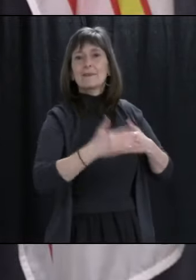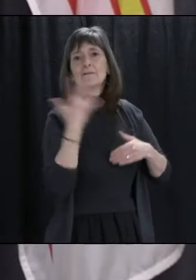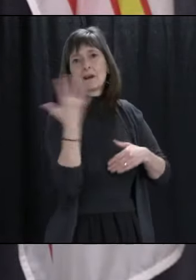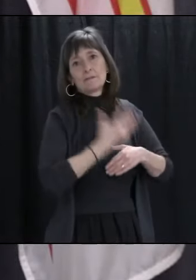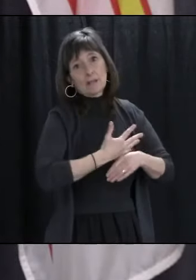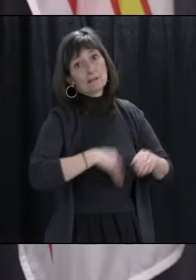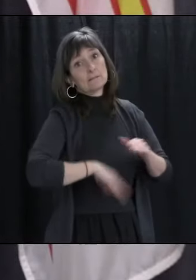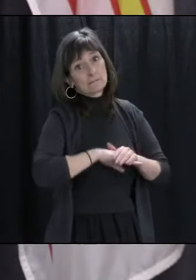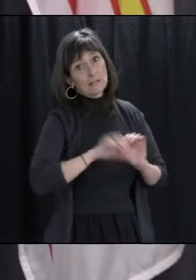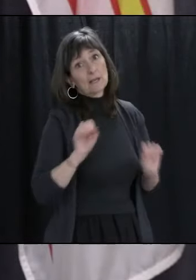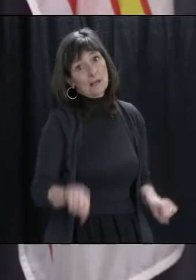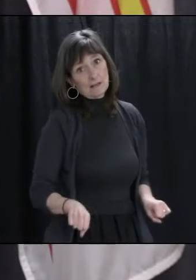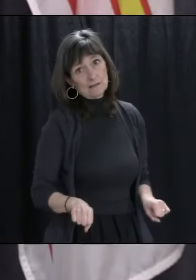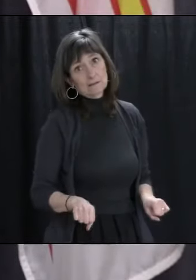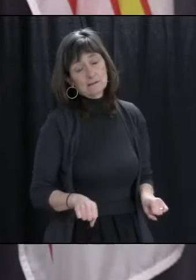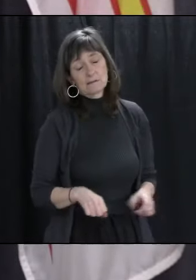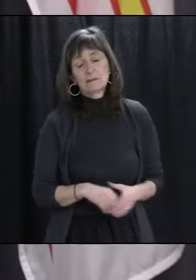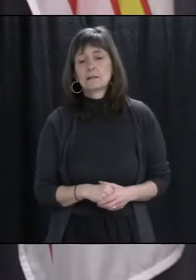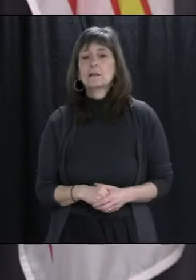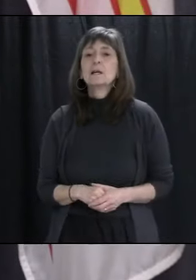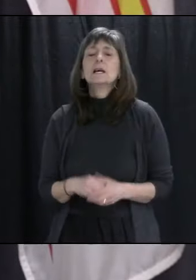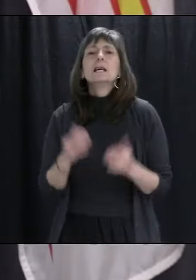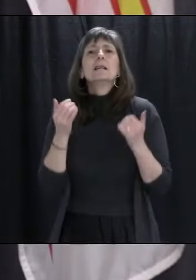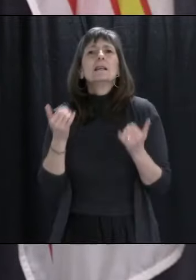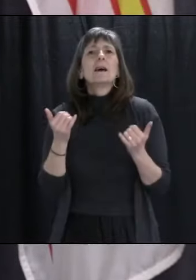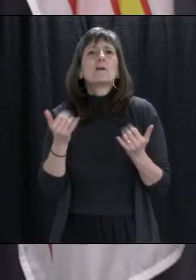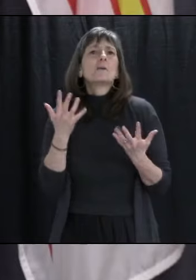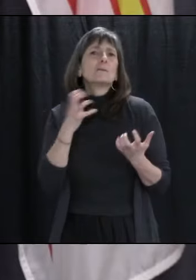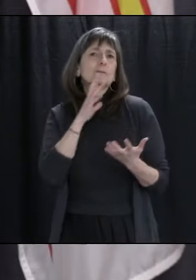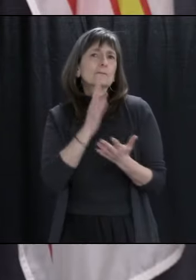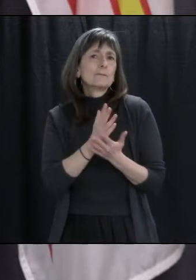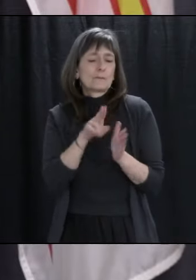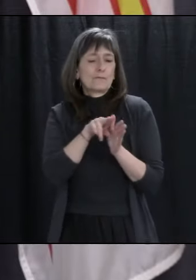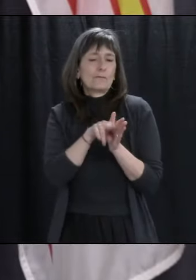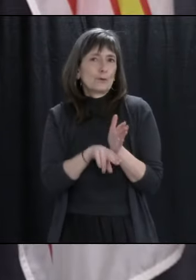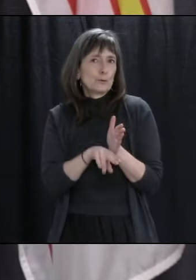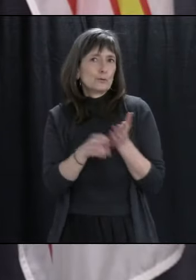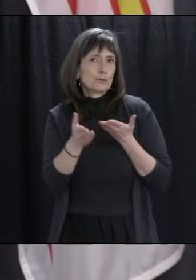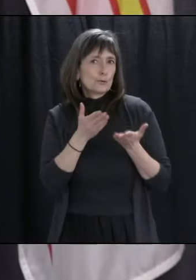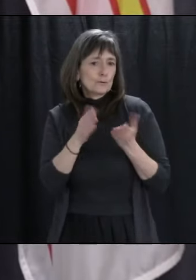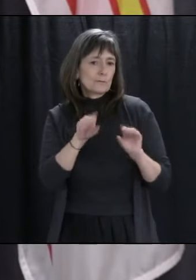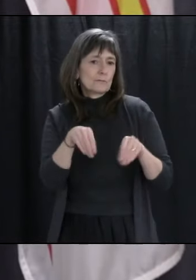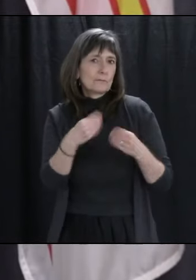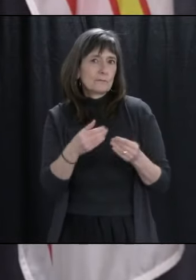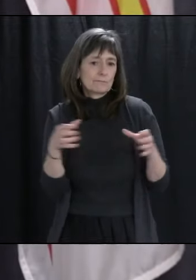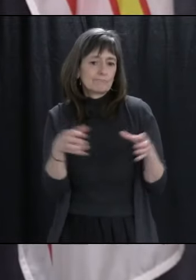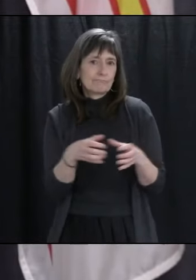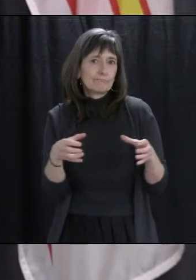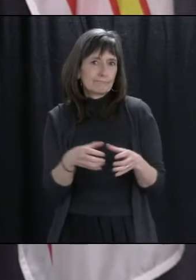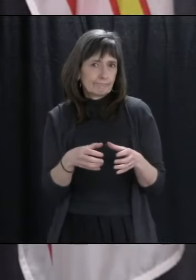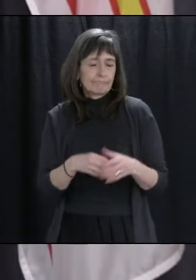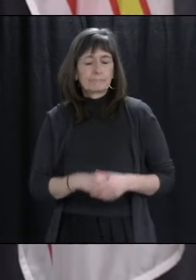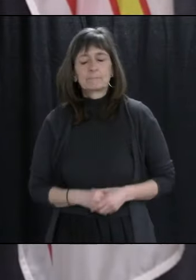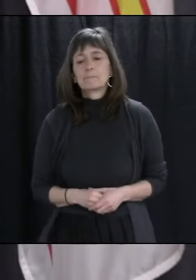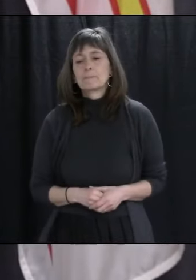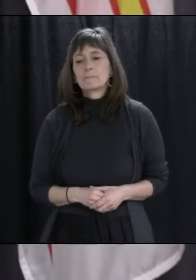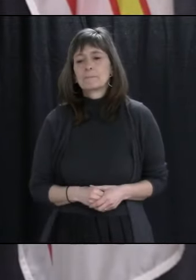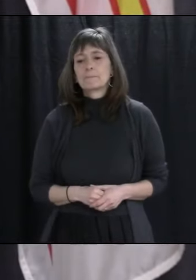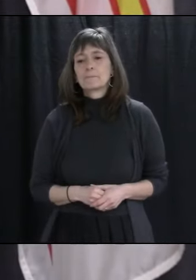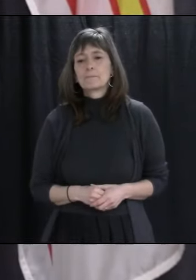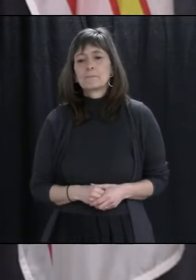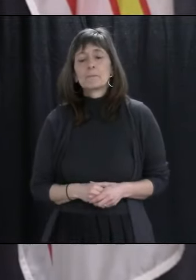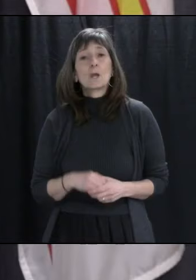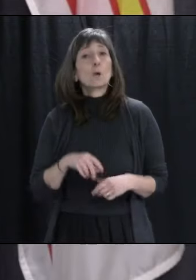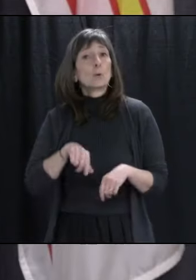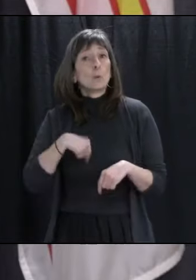I'd like to take a minute now to speak about funeral services and gatherings. The protective measures and restrictions put in place during this